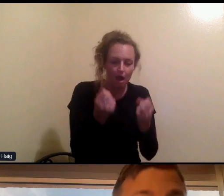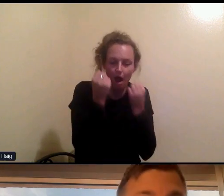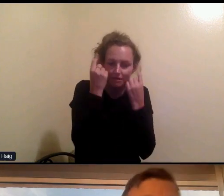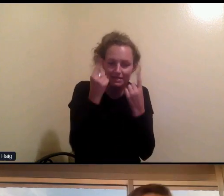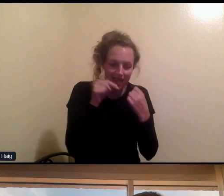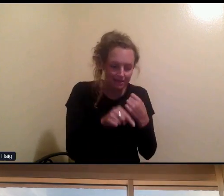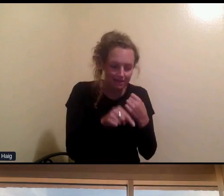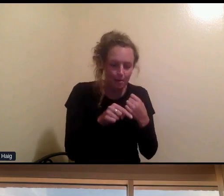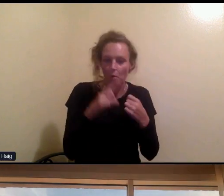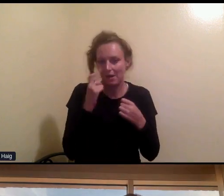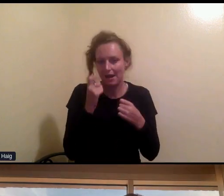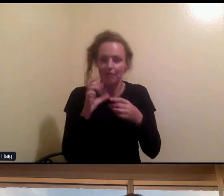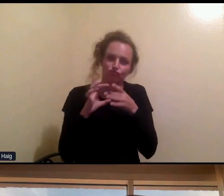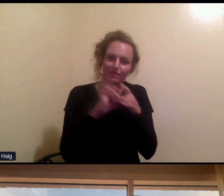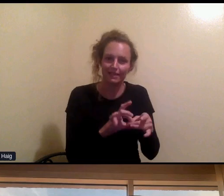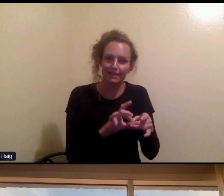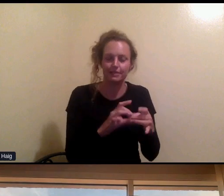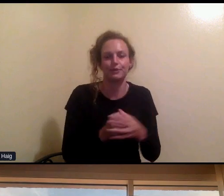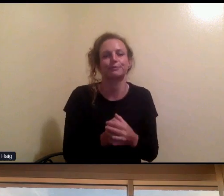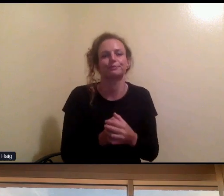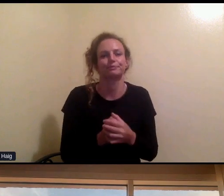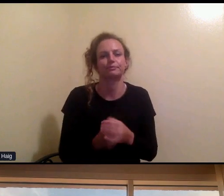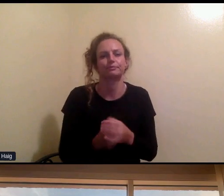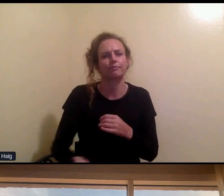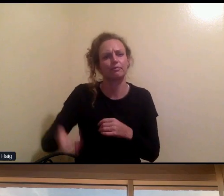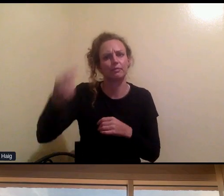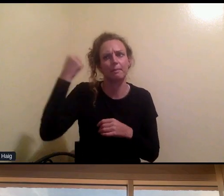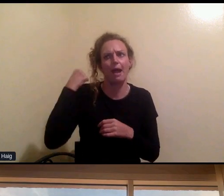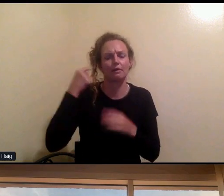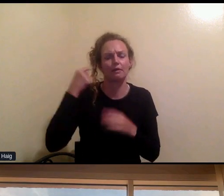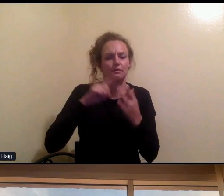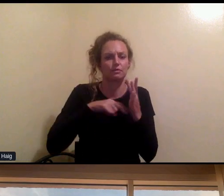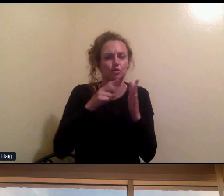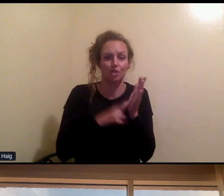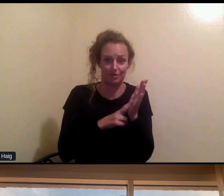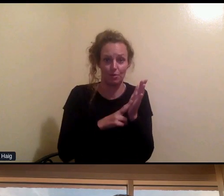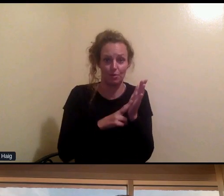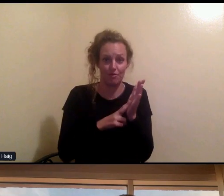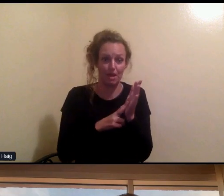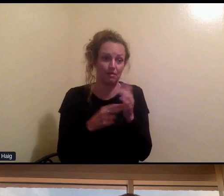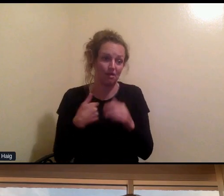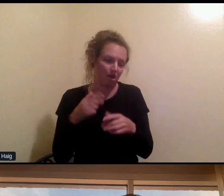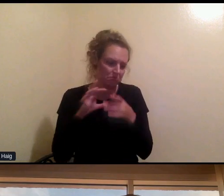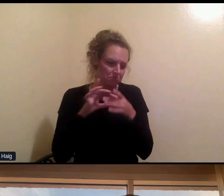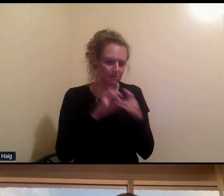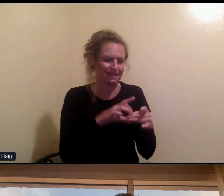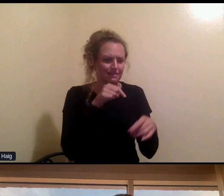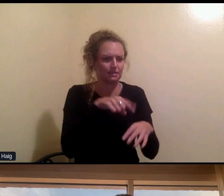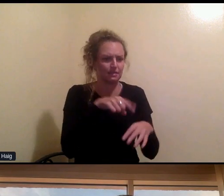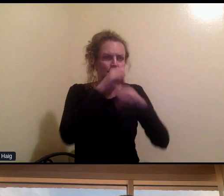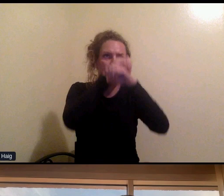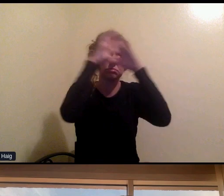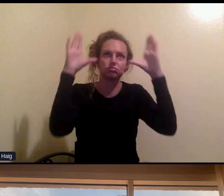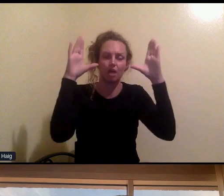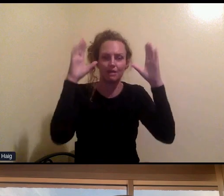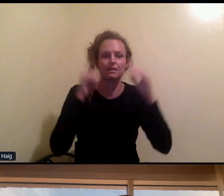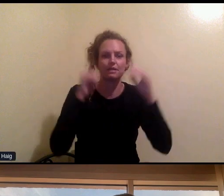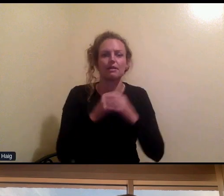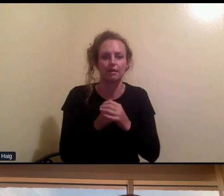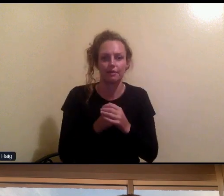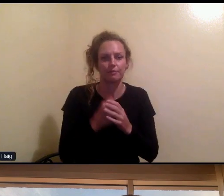back in January is when Fred and I connected on this, and this concept. The week prior, I had